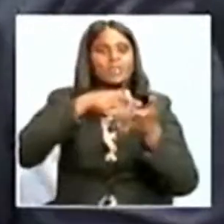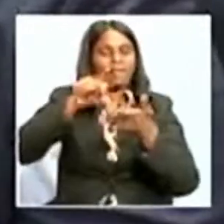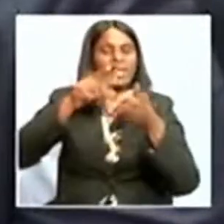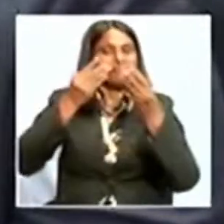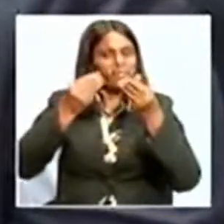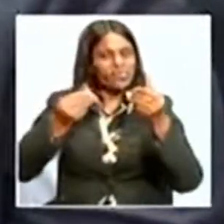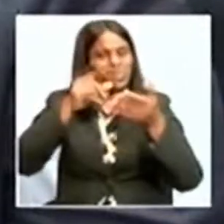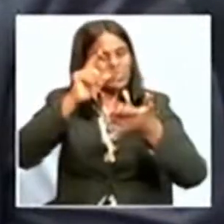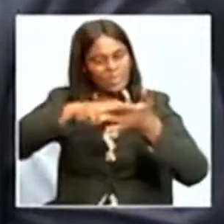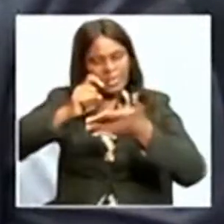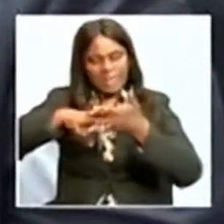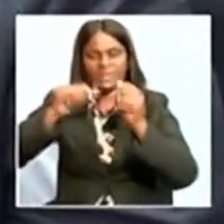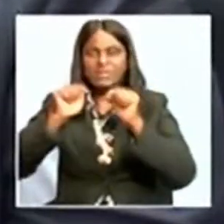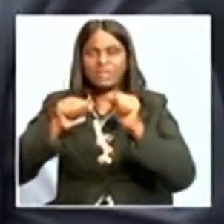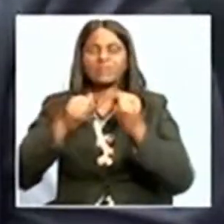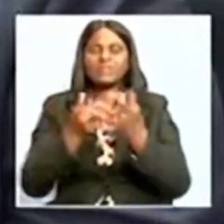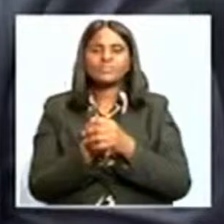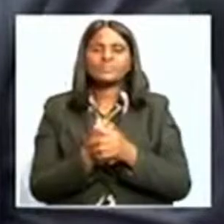lesser taxes?